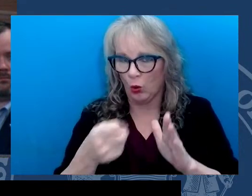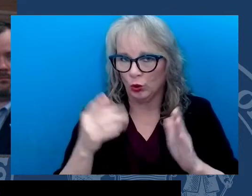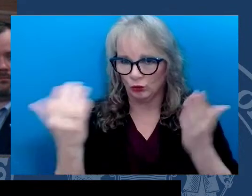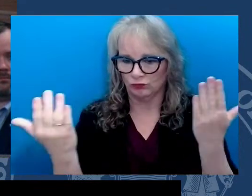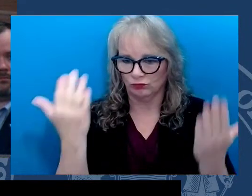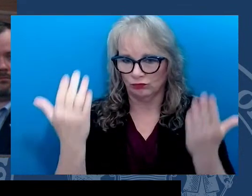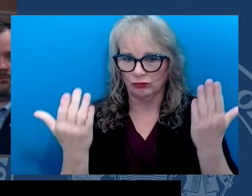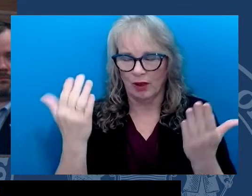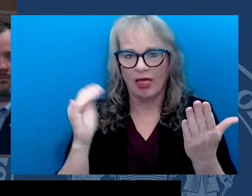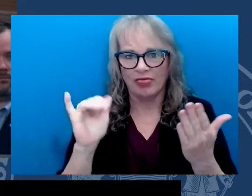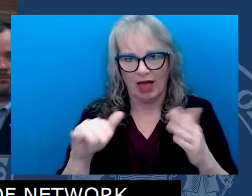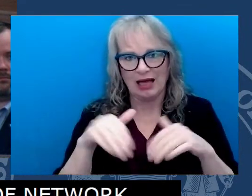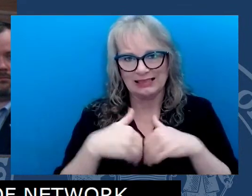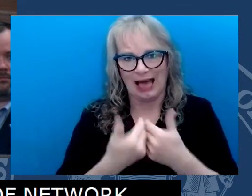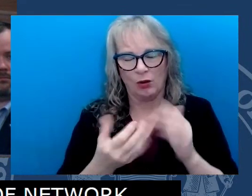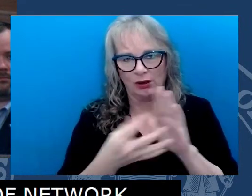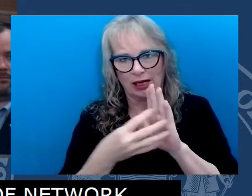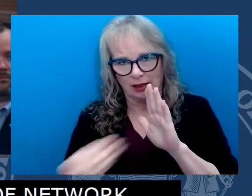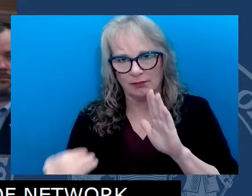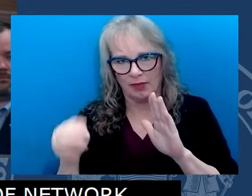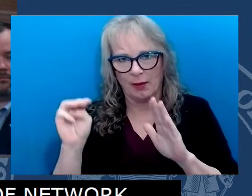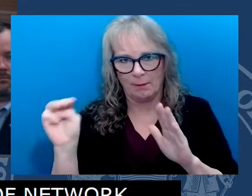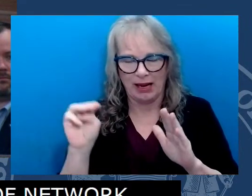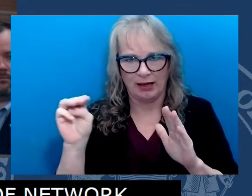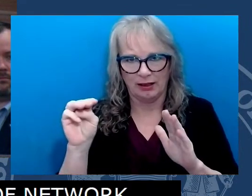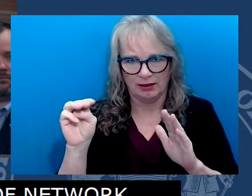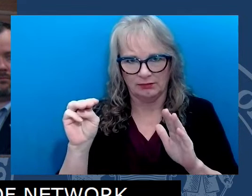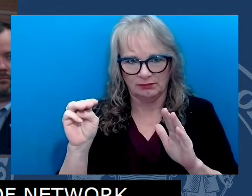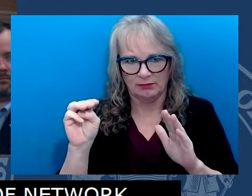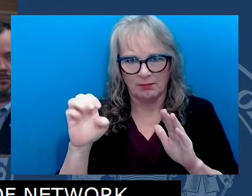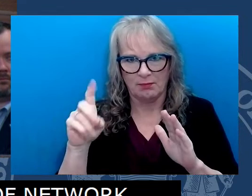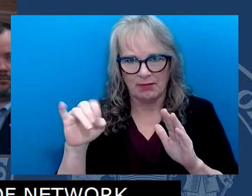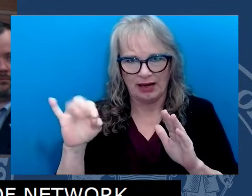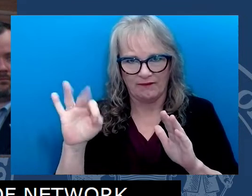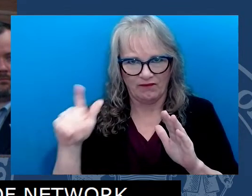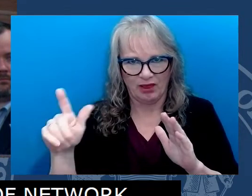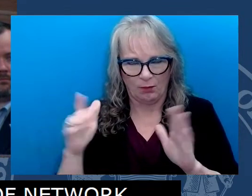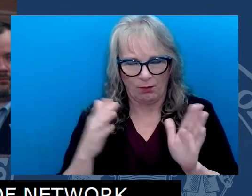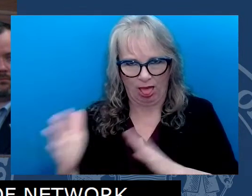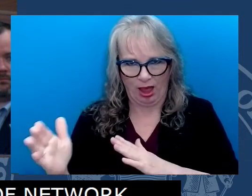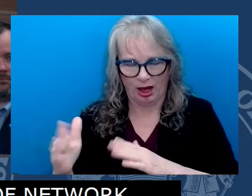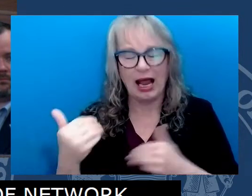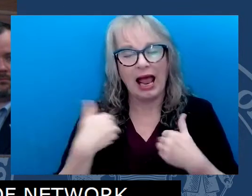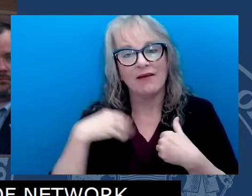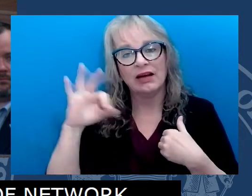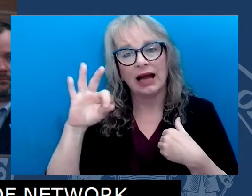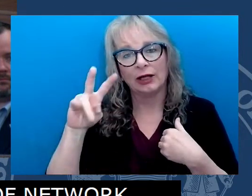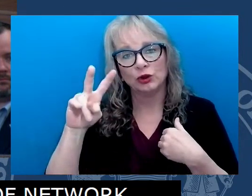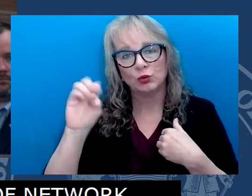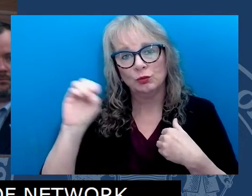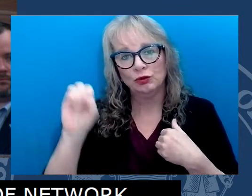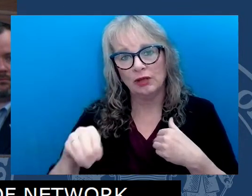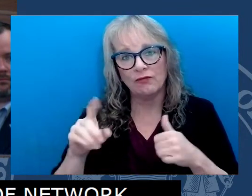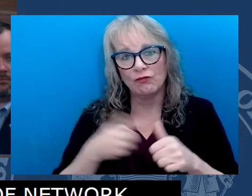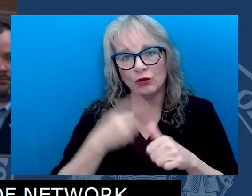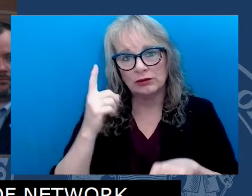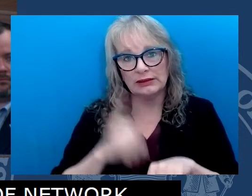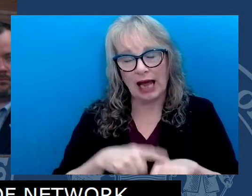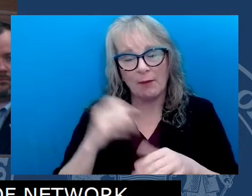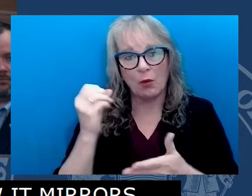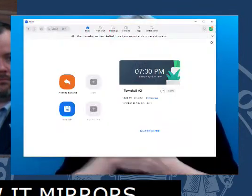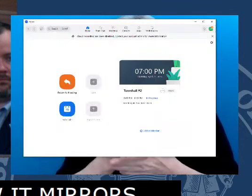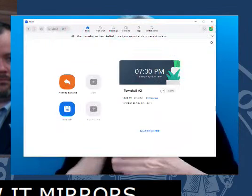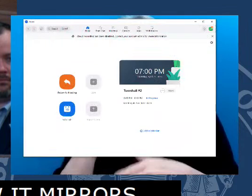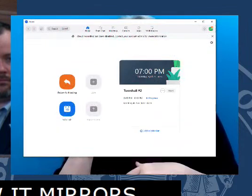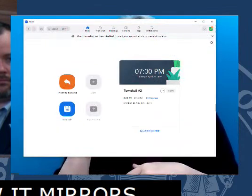Medic-Fill plan. There is a 92% first-time approval rate